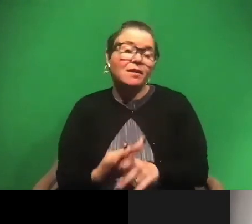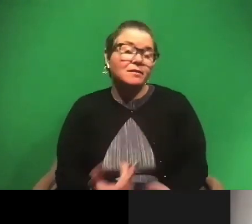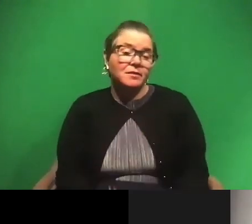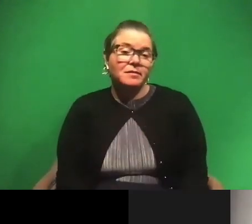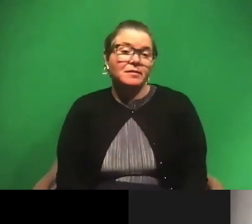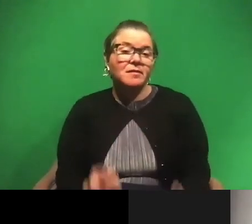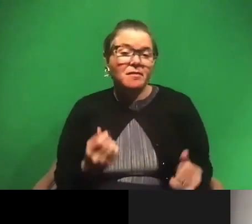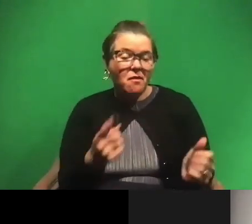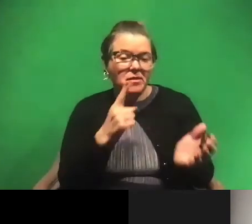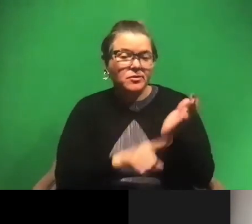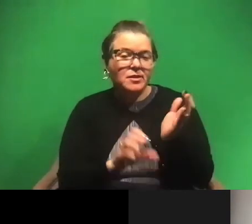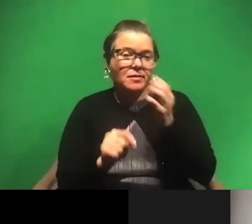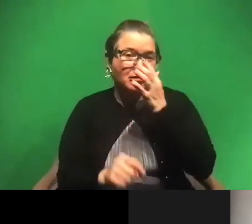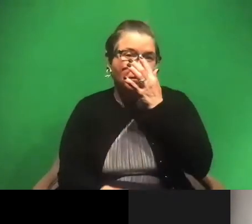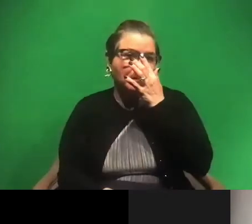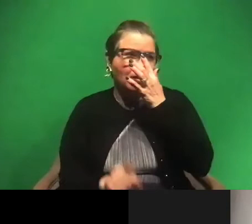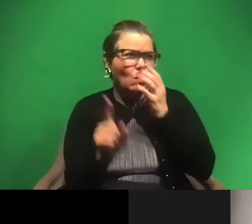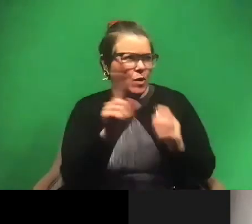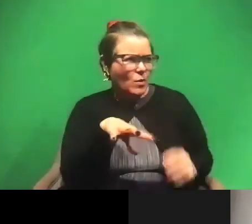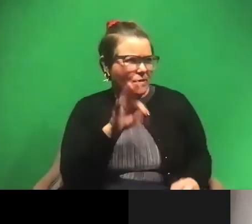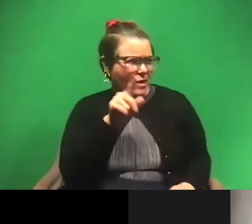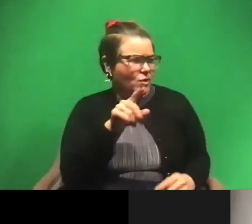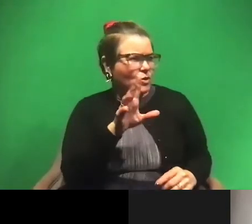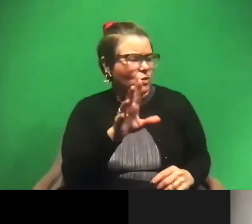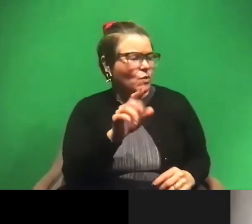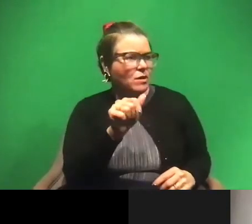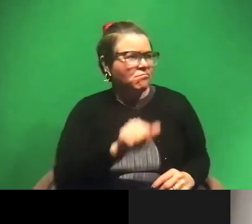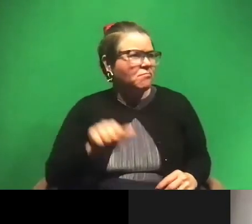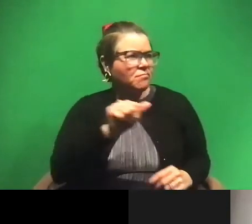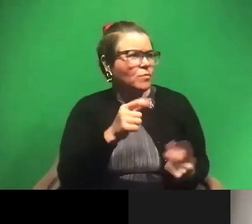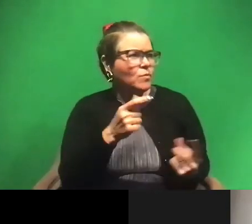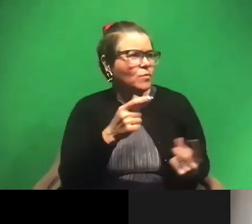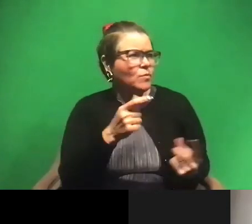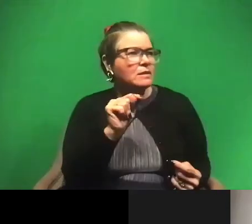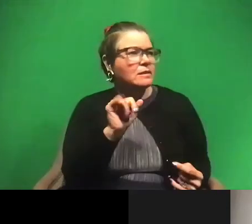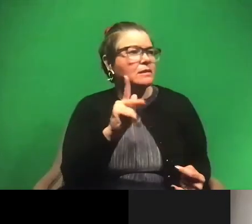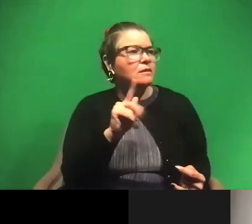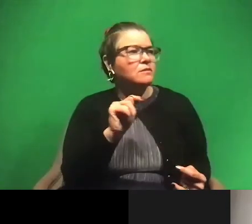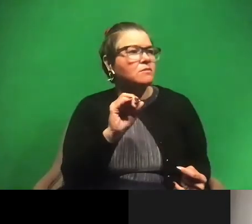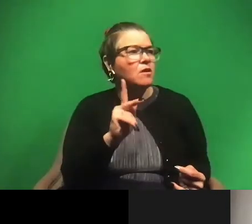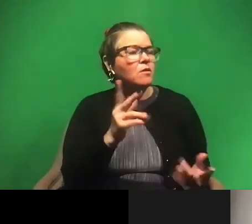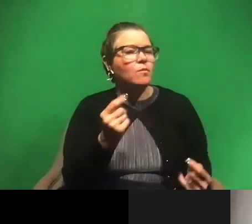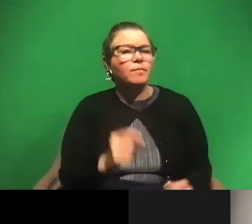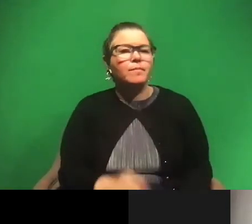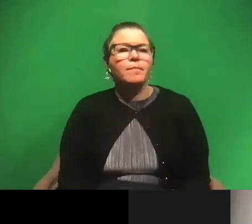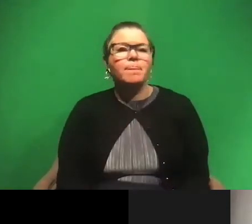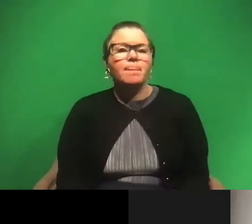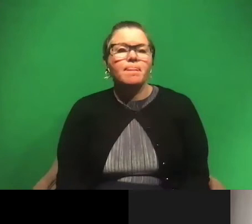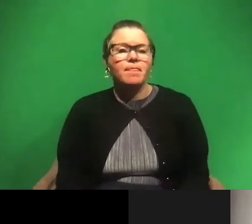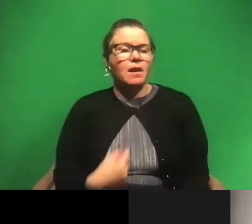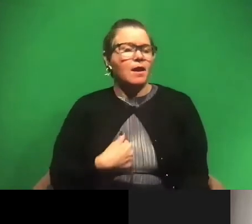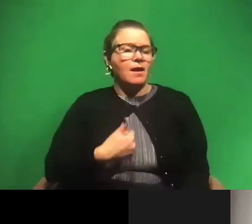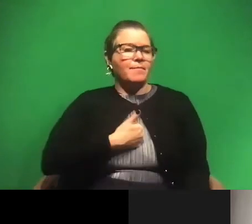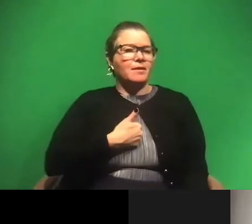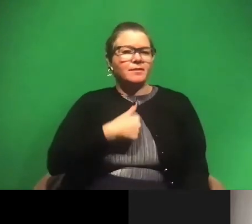and check those out. Okay, cool. Where can we find you? What's your TikTok handle? It's I don't have one. Well,